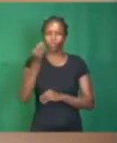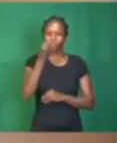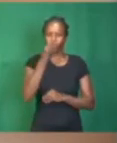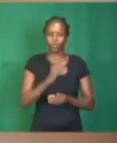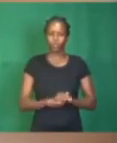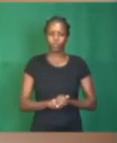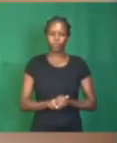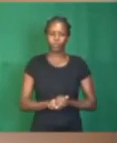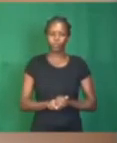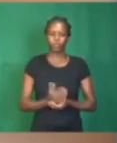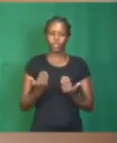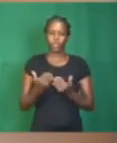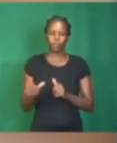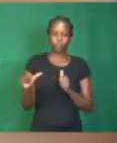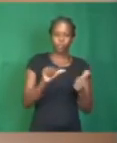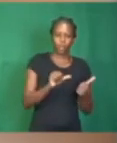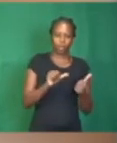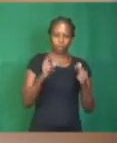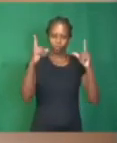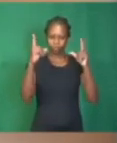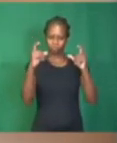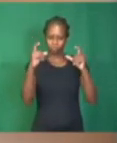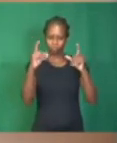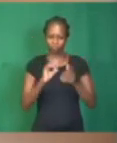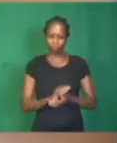diagram where I will talk about